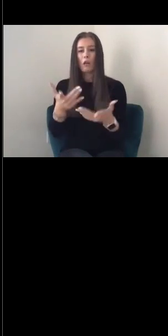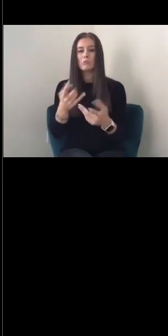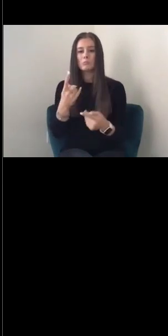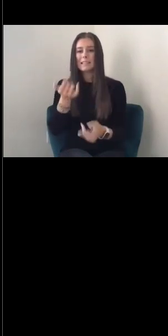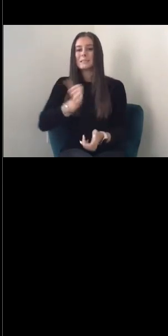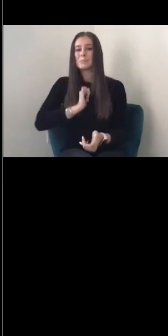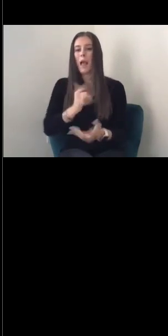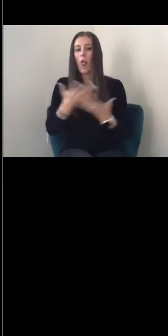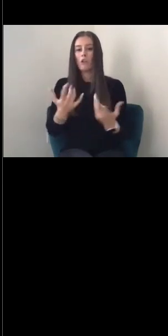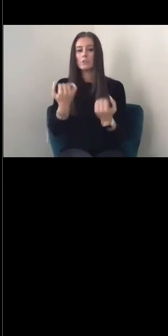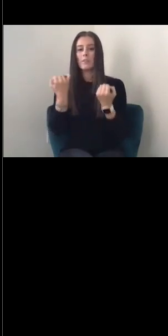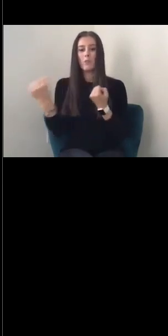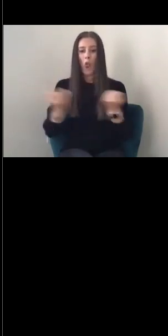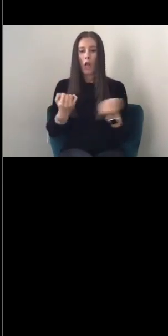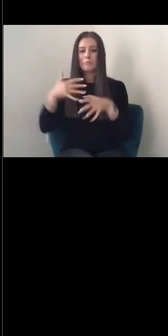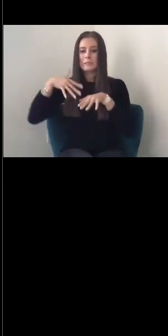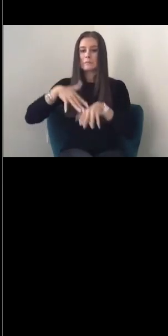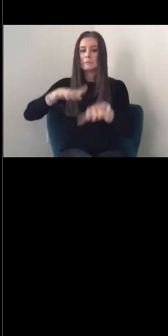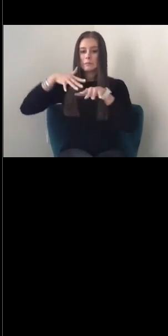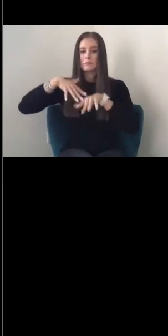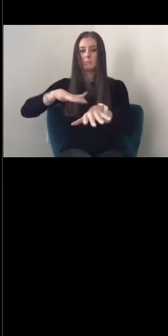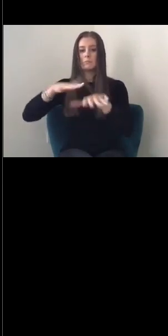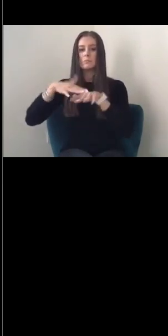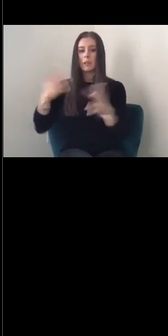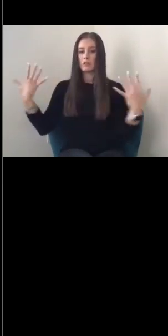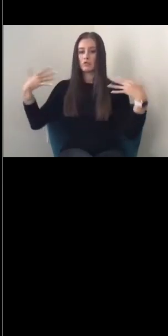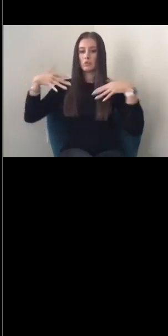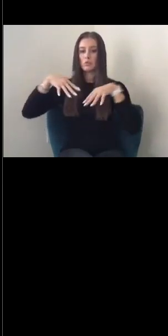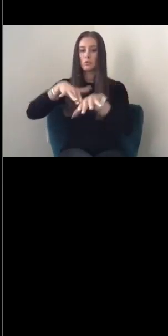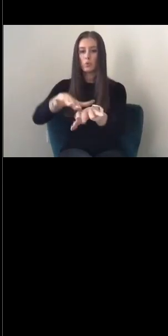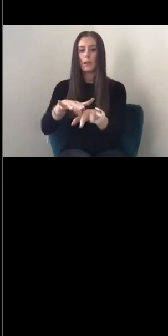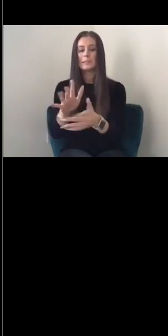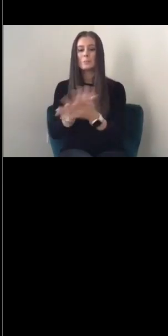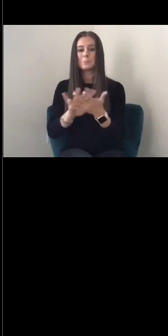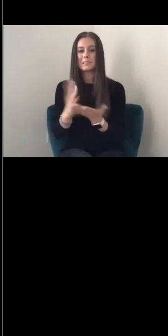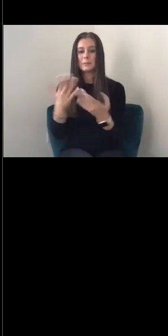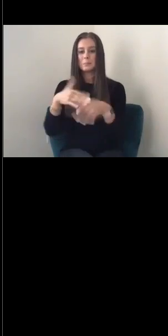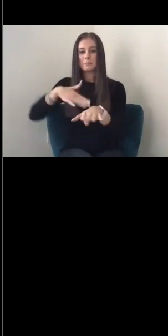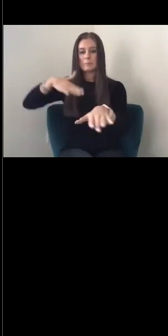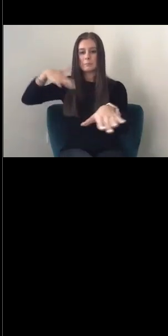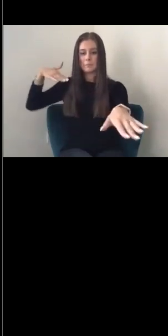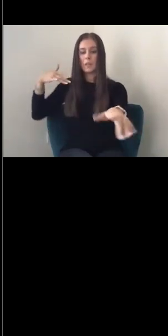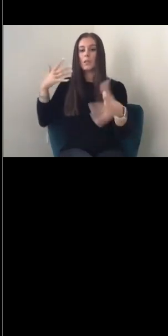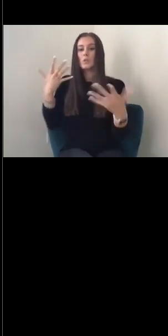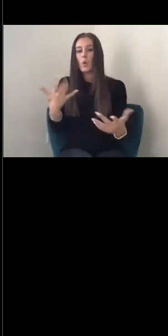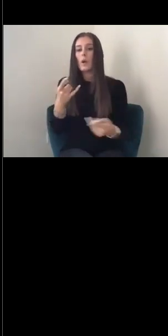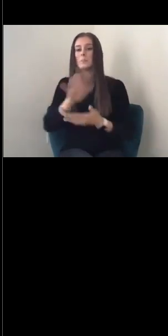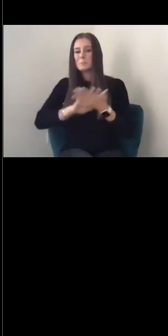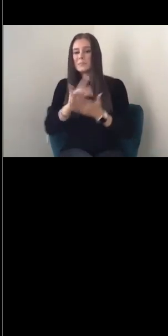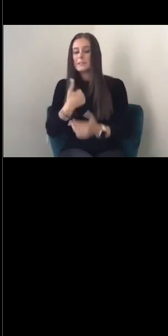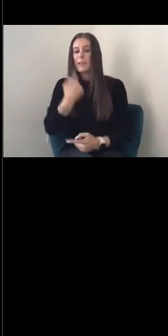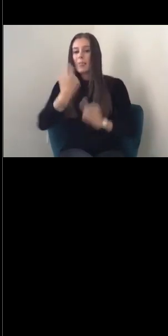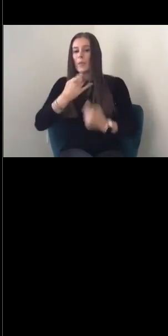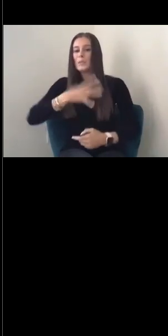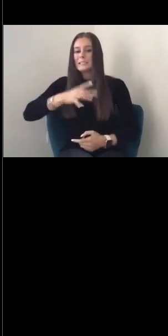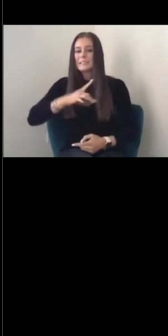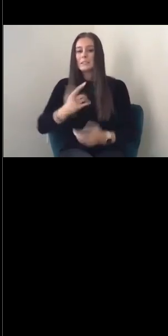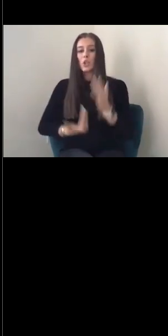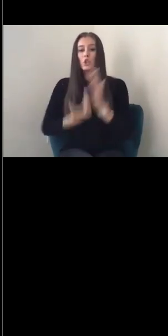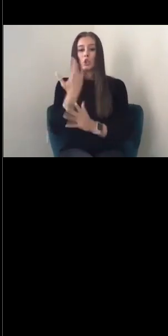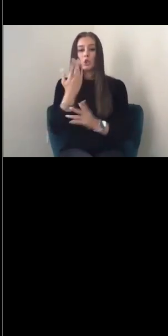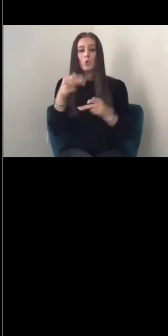would join Lower Thames Crossing northbound from the A1089, so a different type of merge layout would be